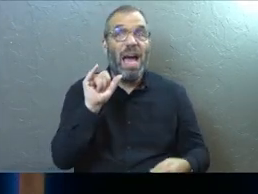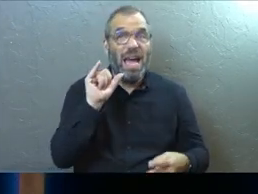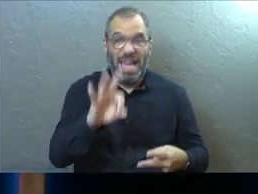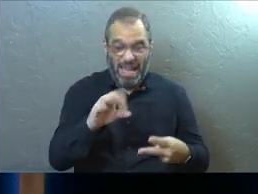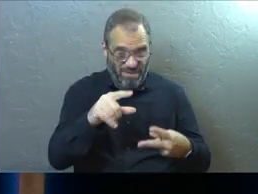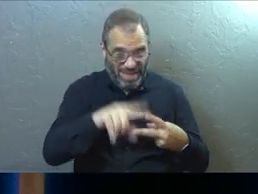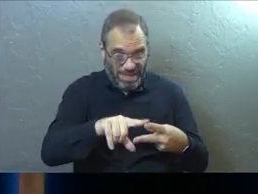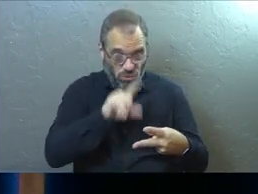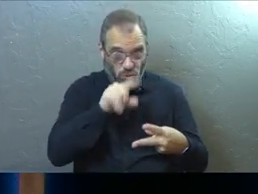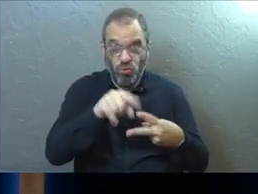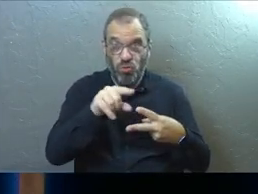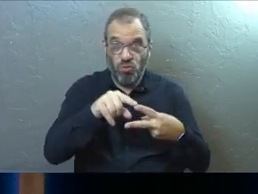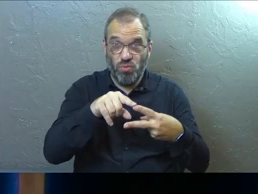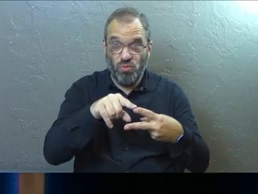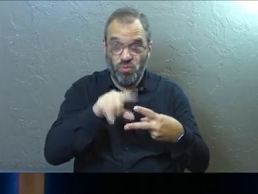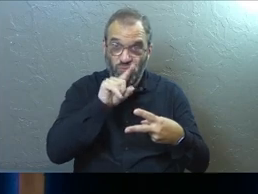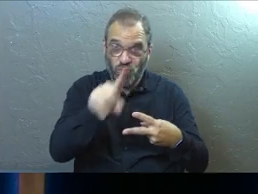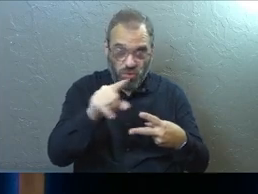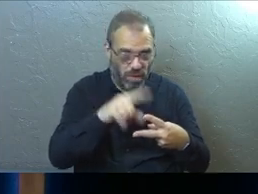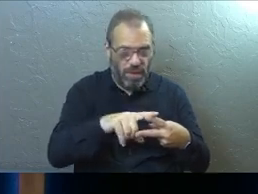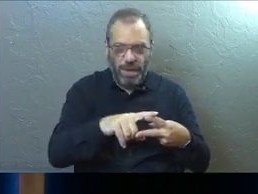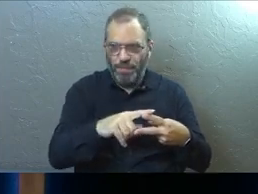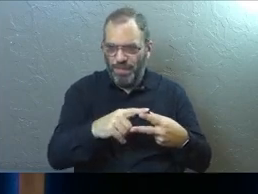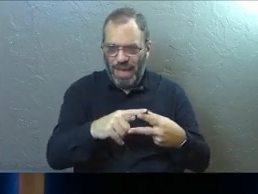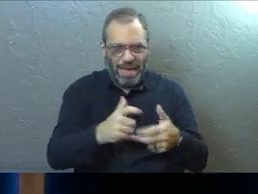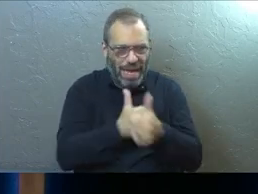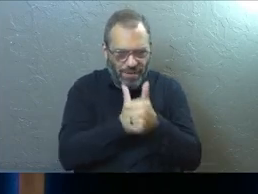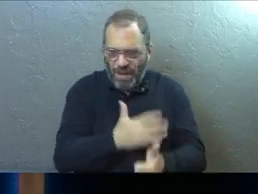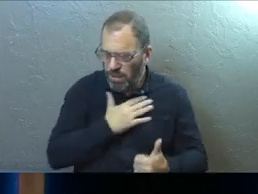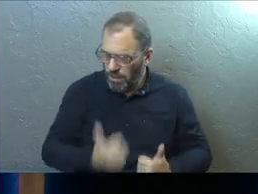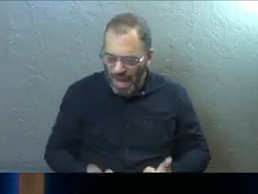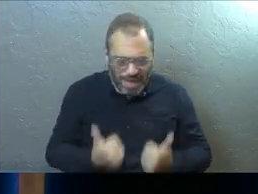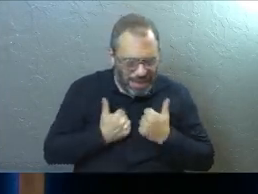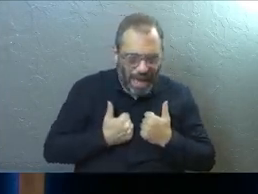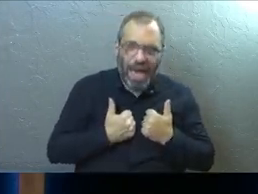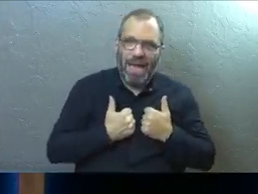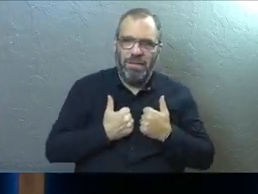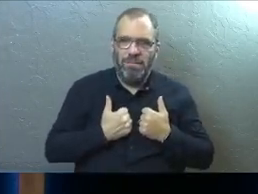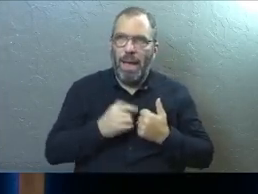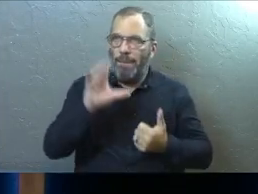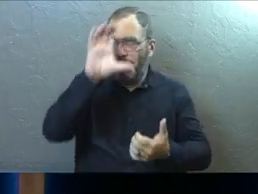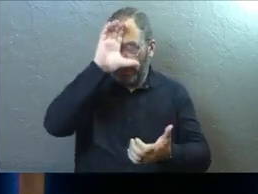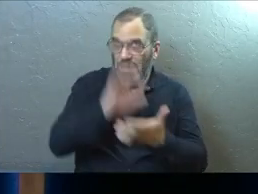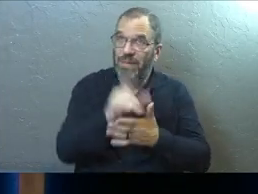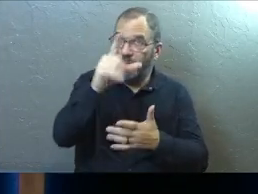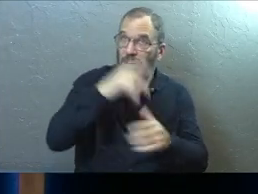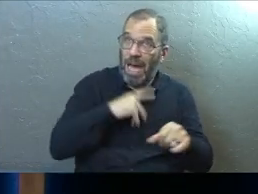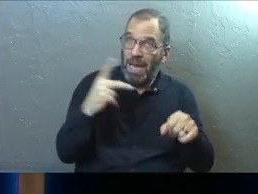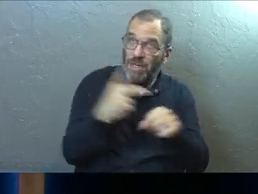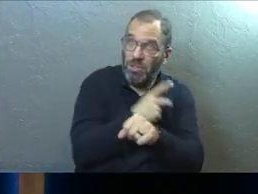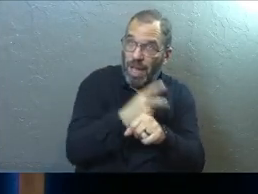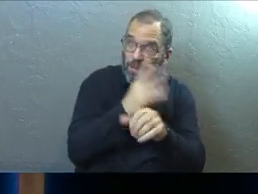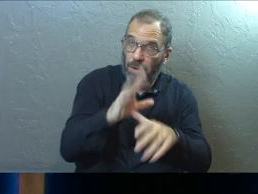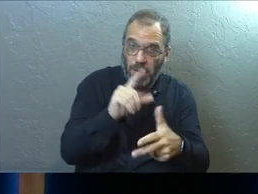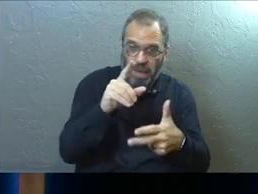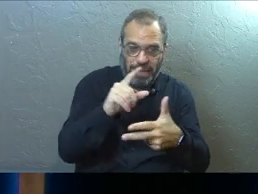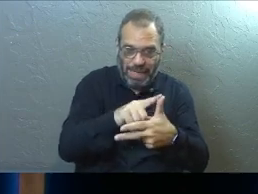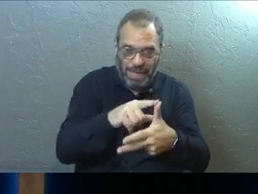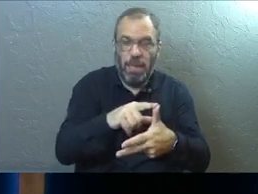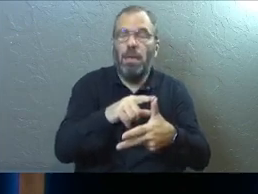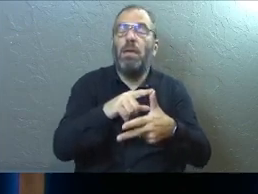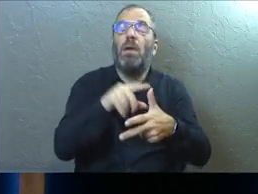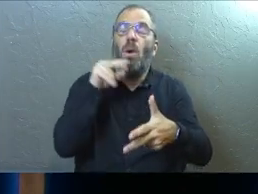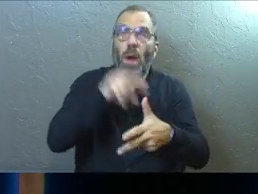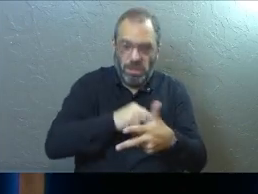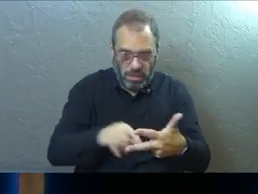of that is true, and I can live that out in my life, and I can seek after that, that he's my shepherd, that he's doing all of this on my behalf,